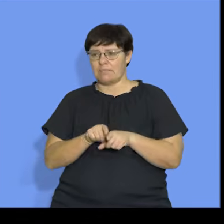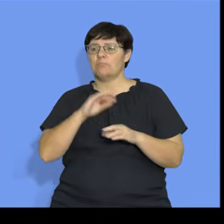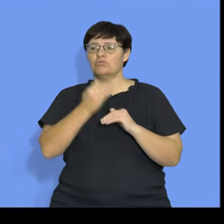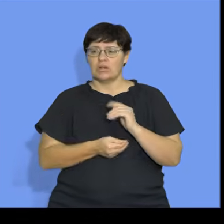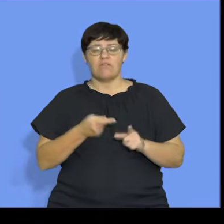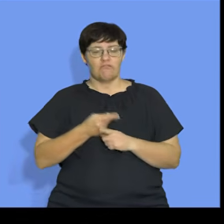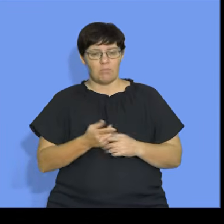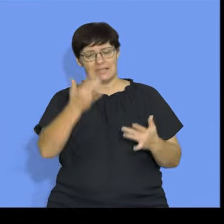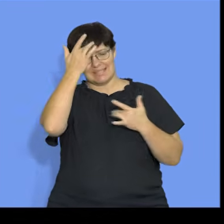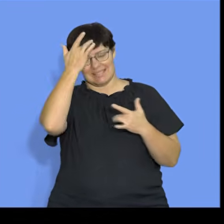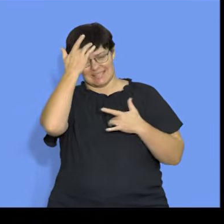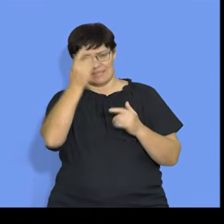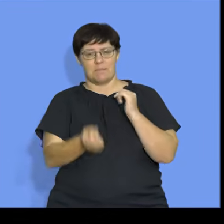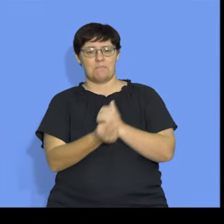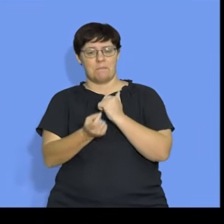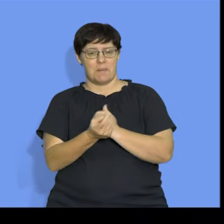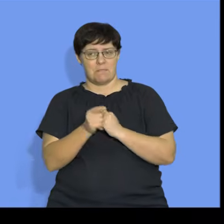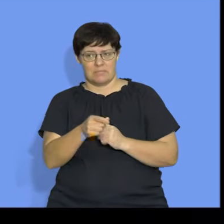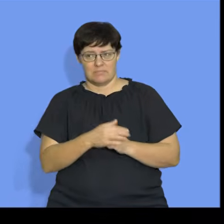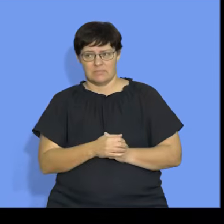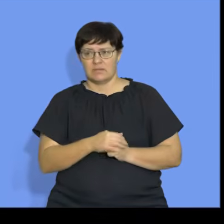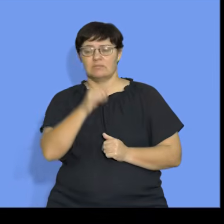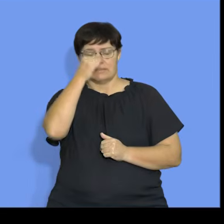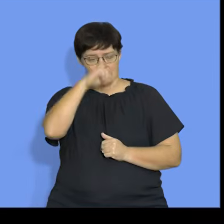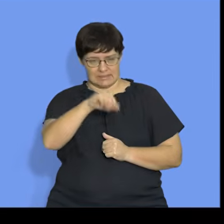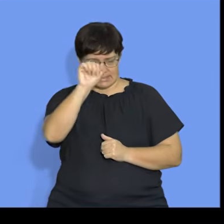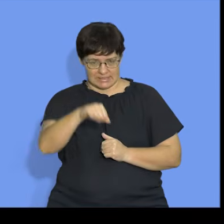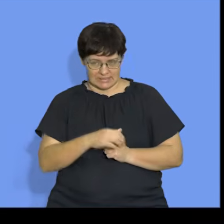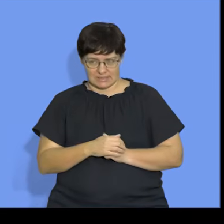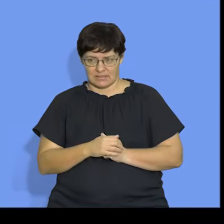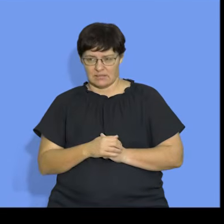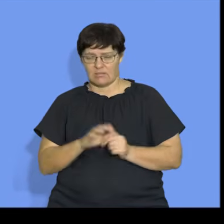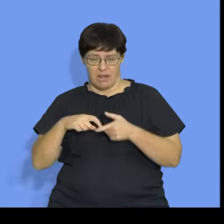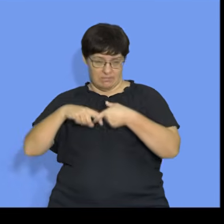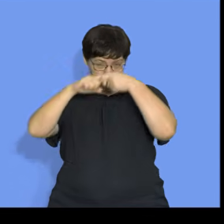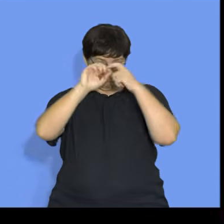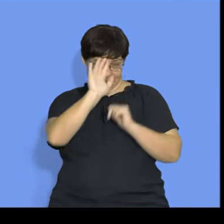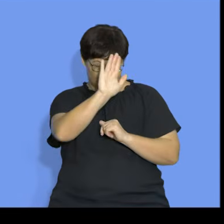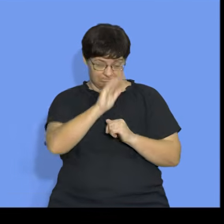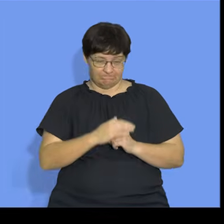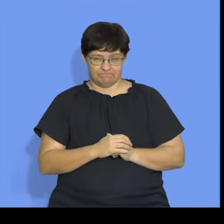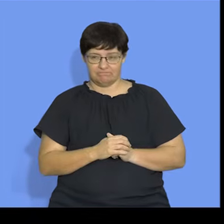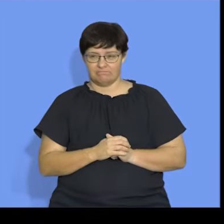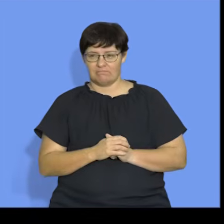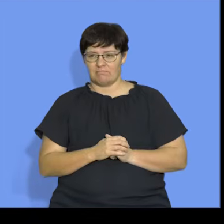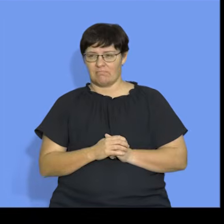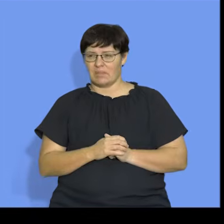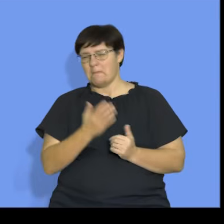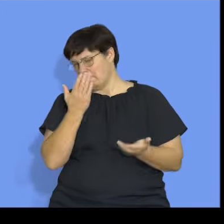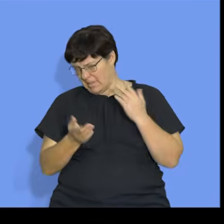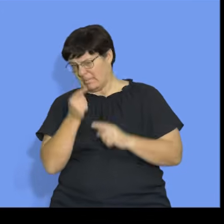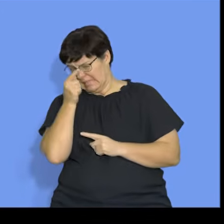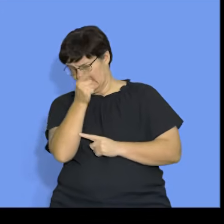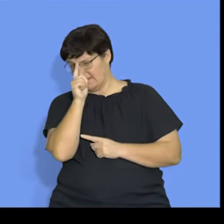body from disease-causing agents. Yes, they do. So what we're going to do is we're going to leave number A. Looks like it's probably